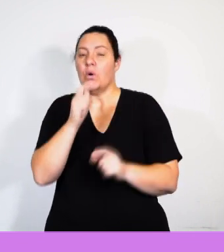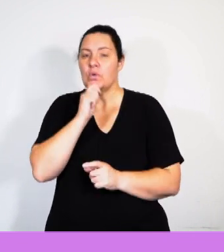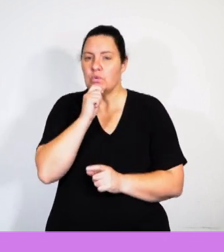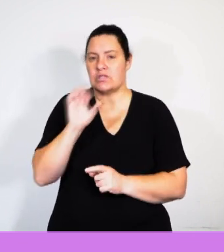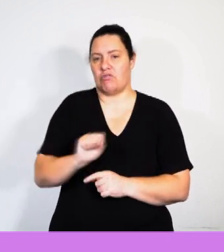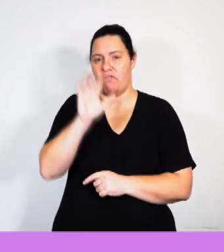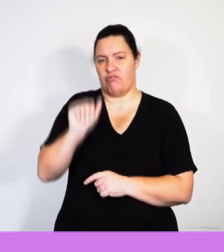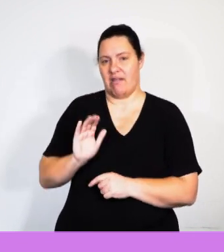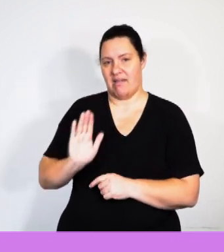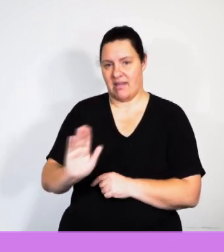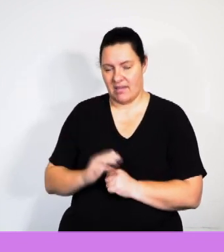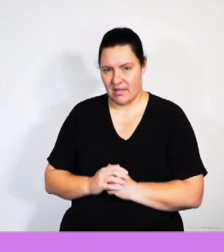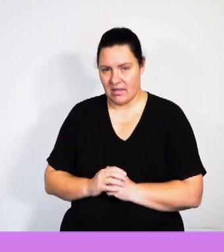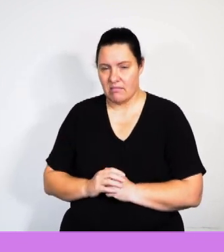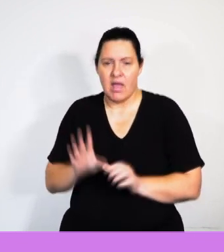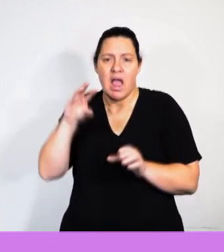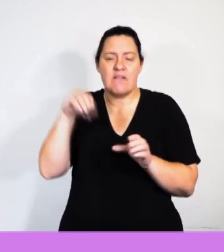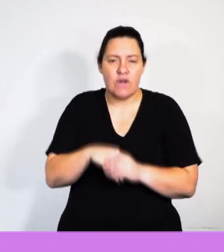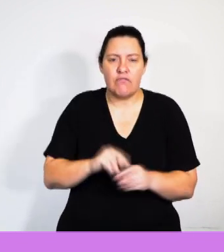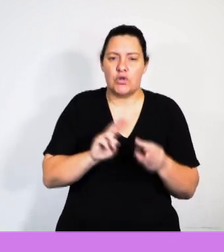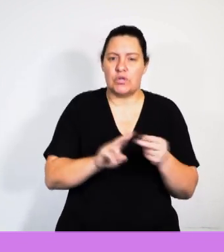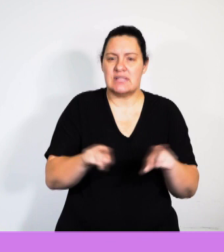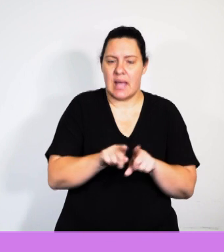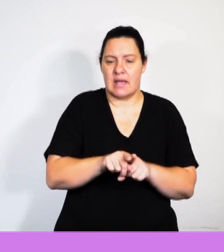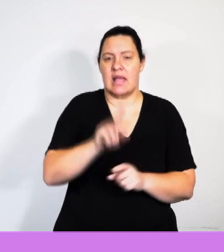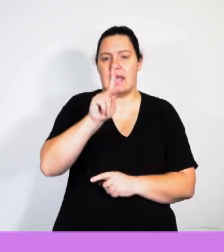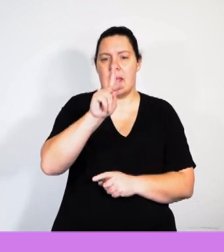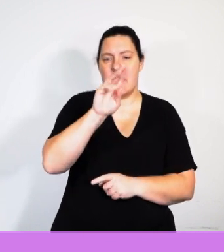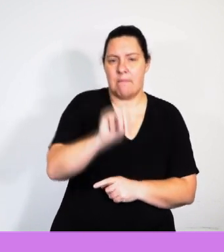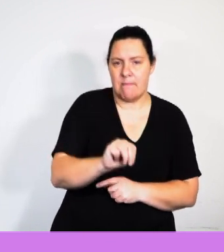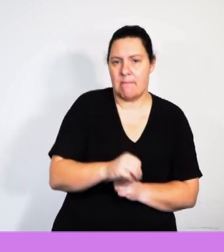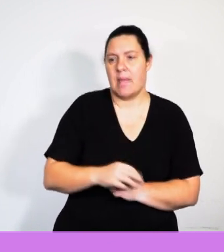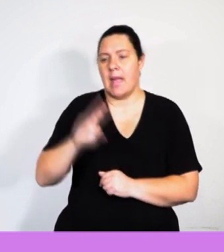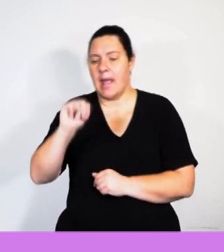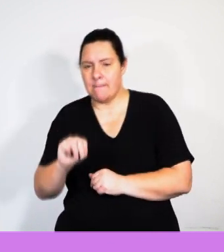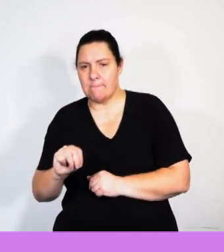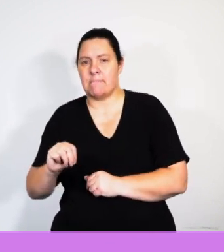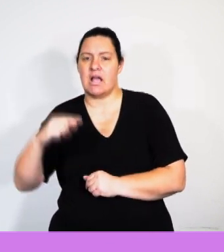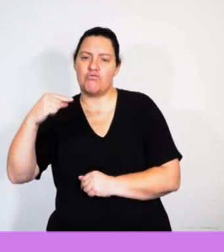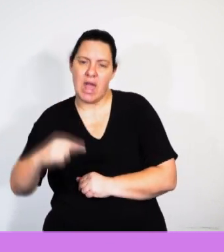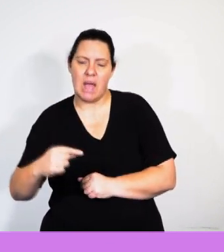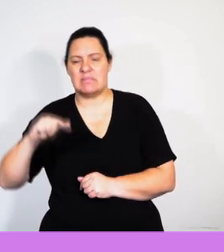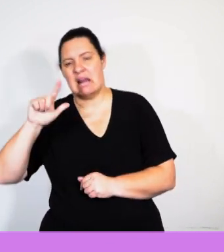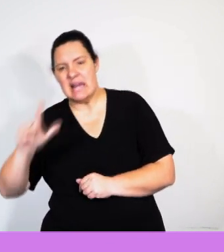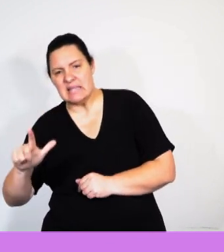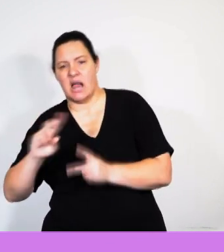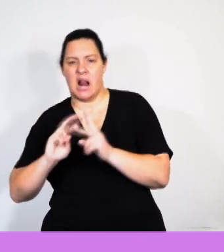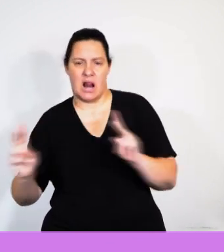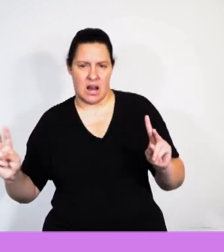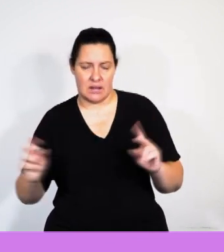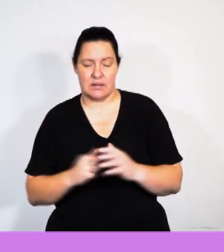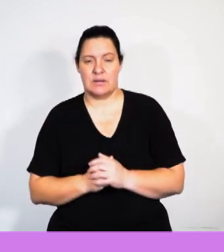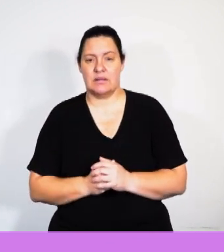that is used in South Africa. It involves units like kilometers, meters, grams, liters, and